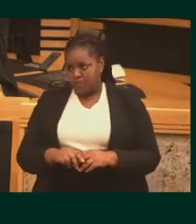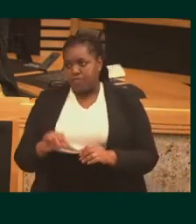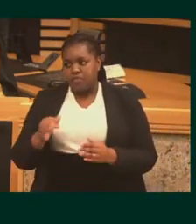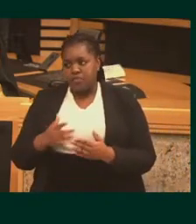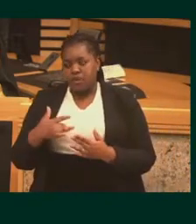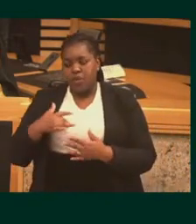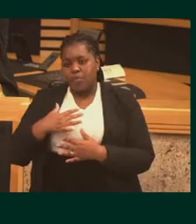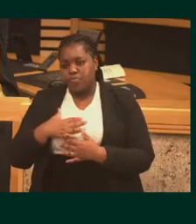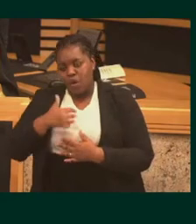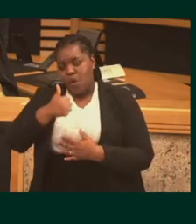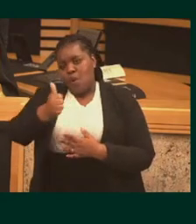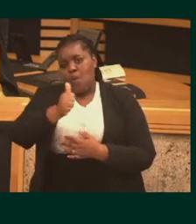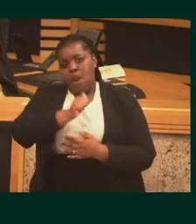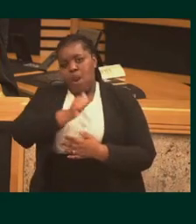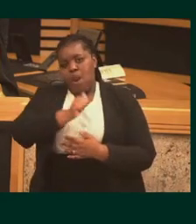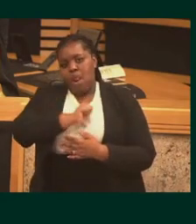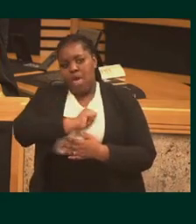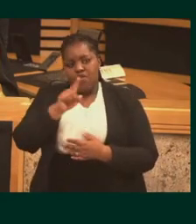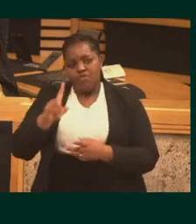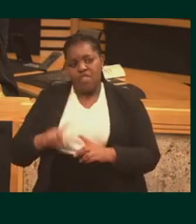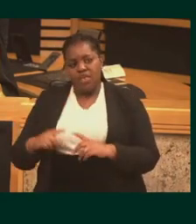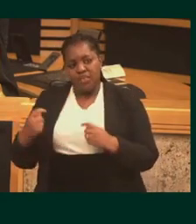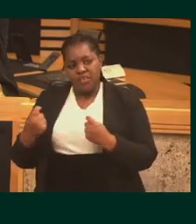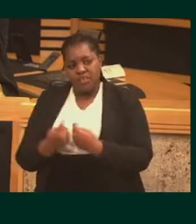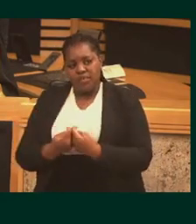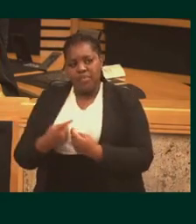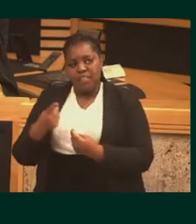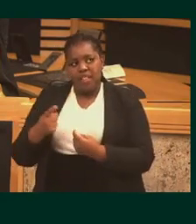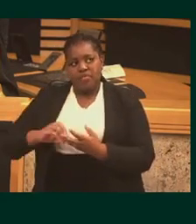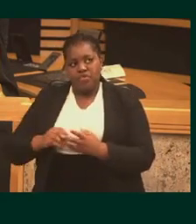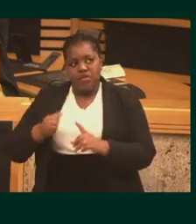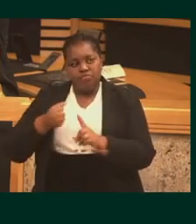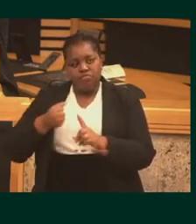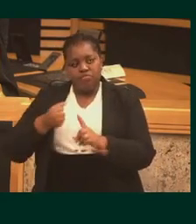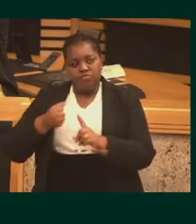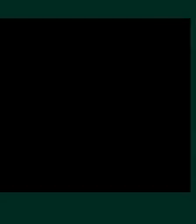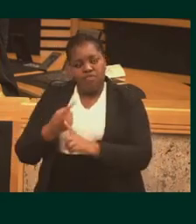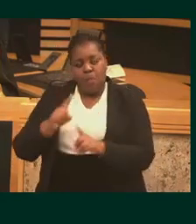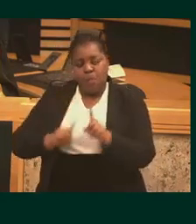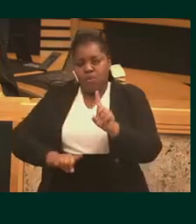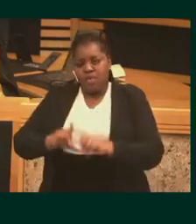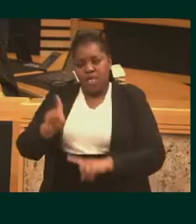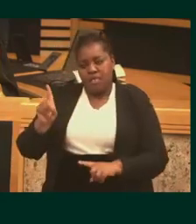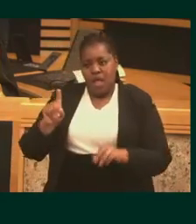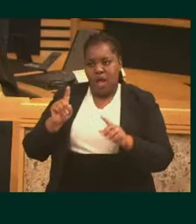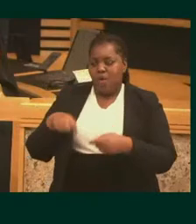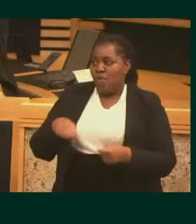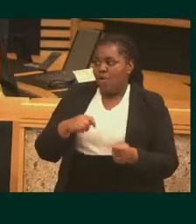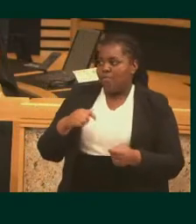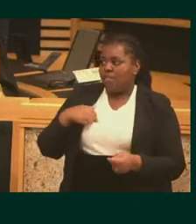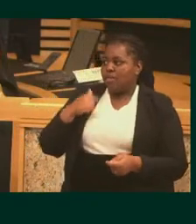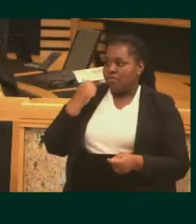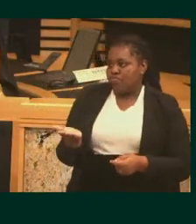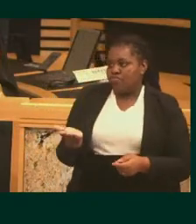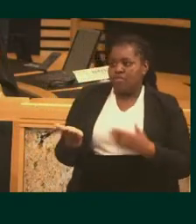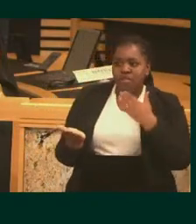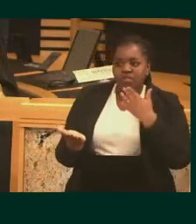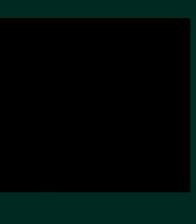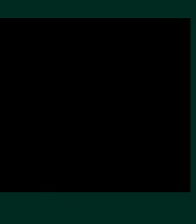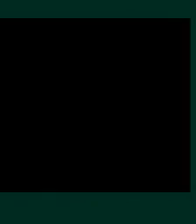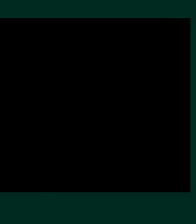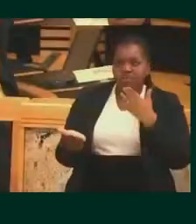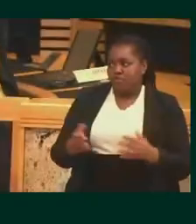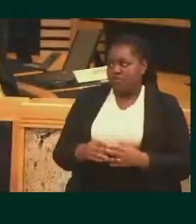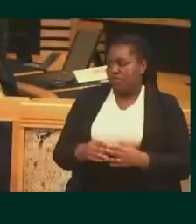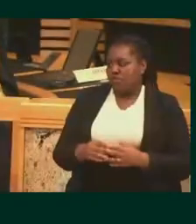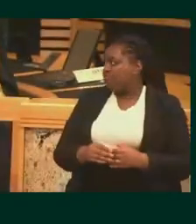heartfelt best wishes to the spring box as they strive for success in the rap World Cup I saw move thank you thank you very much honorable Chief